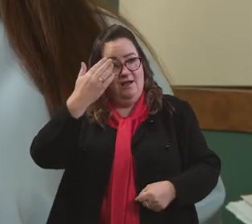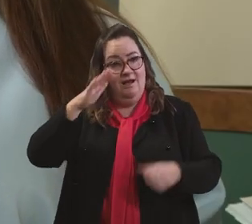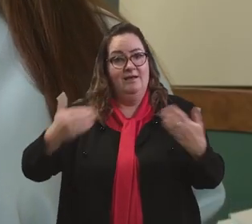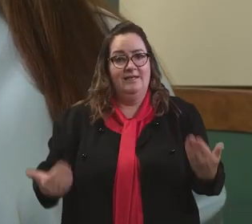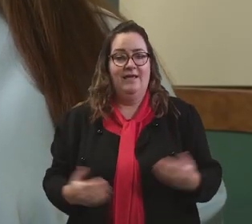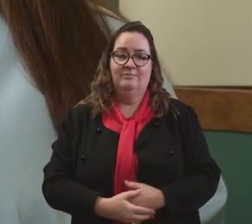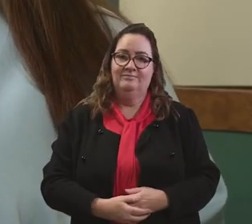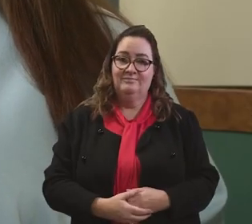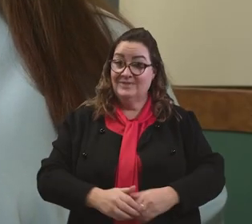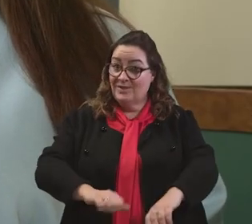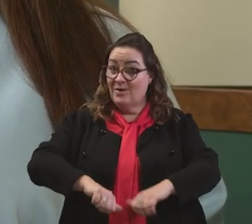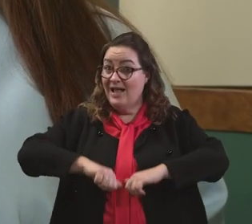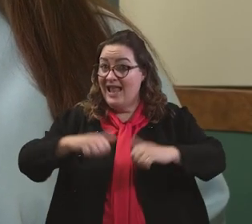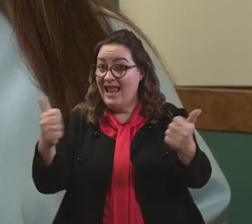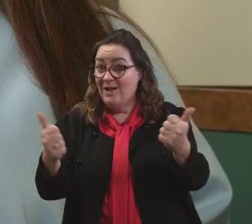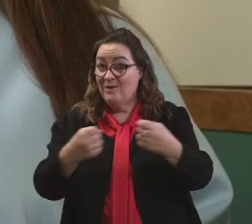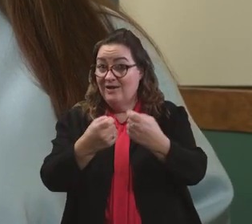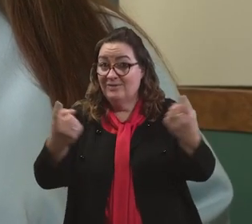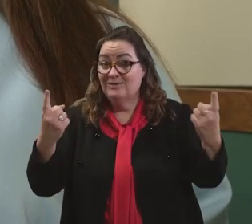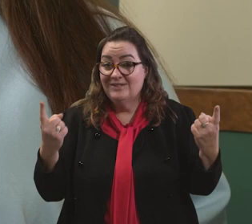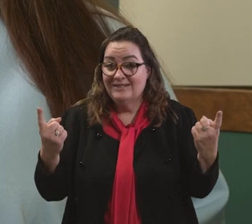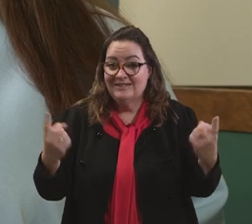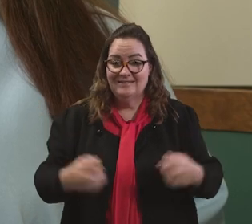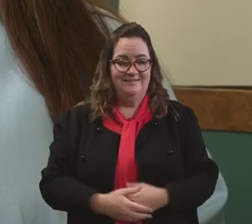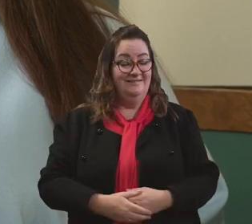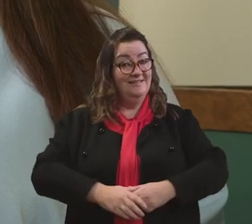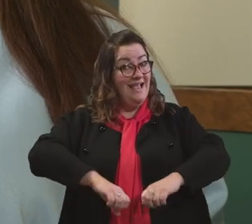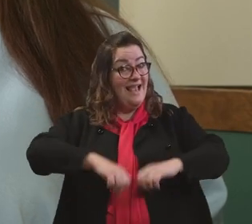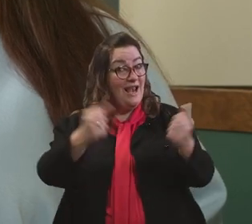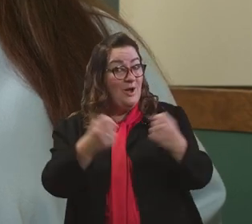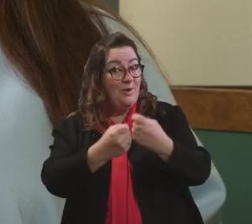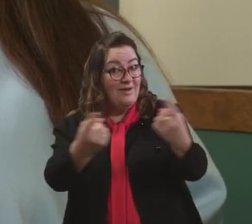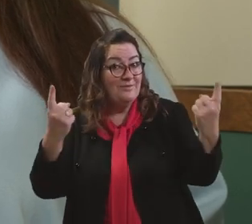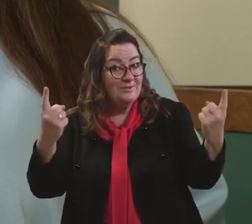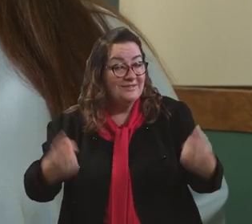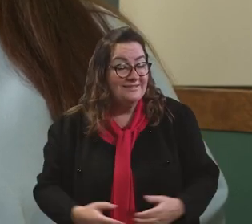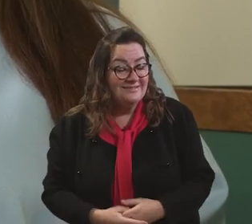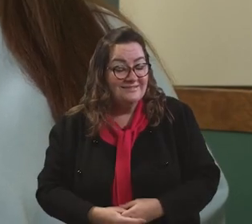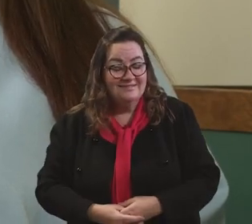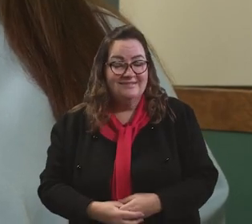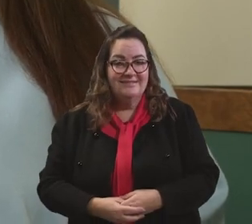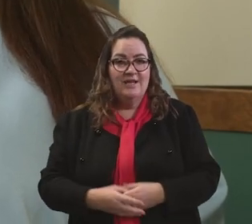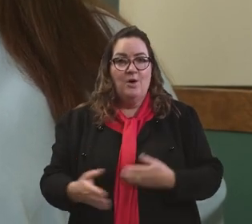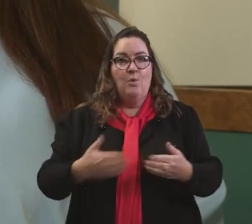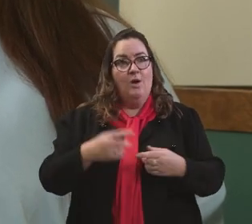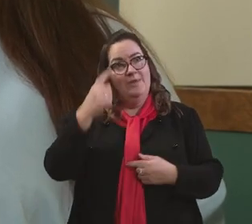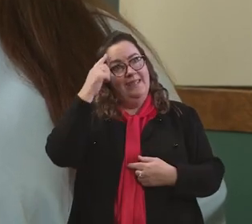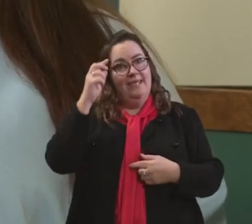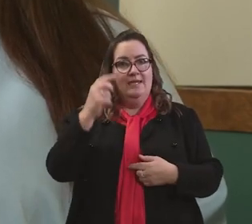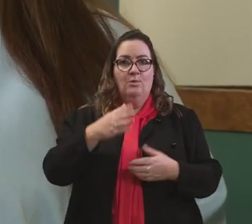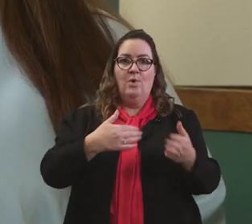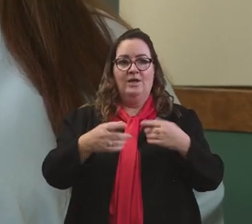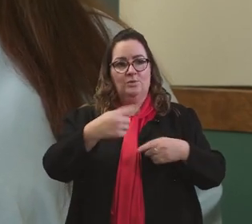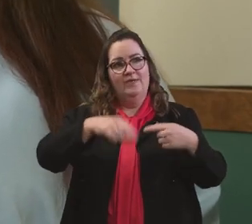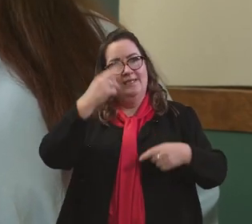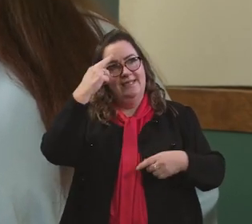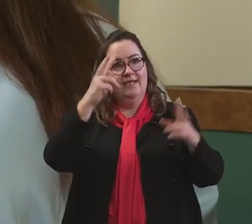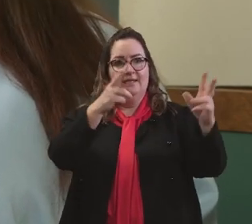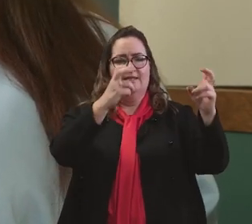Dia Eve Gach Gaina. Hi everyone. Dia Eve Gach Gaina. Hi everyone. What we think was an opportunity to